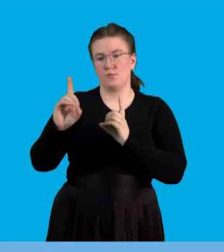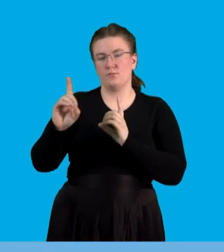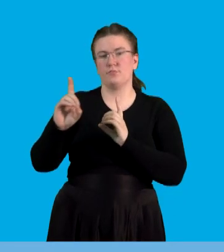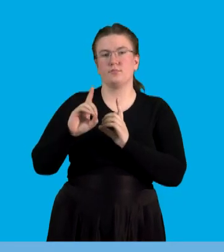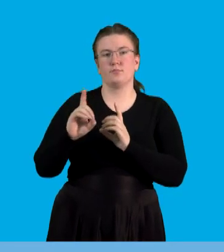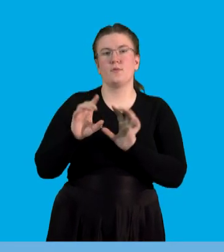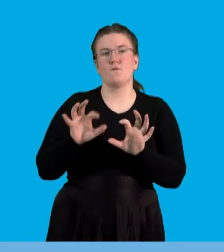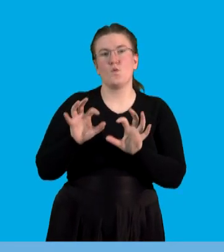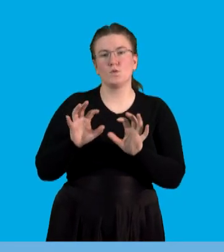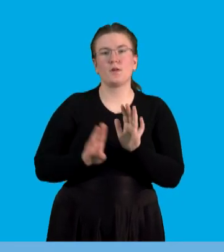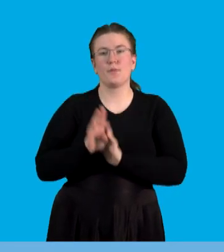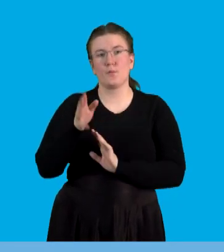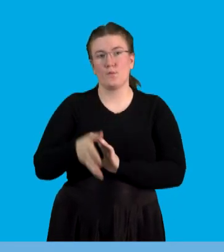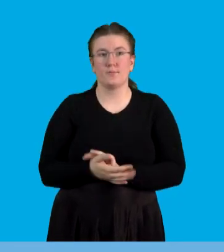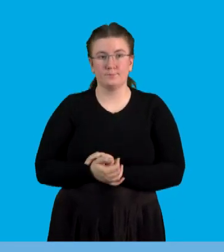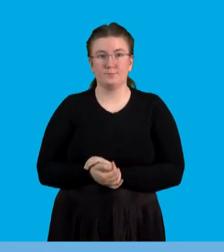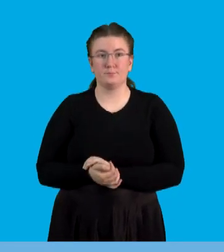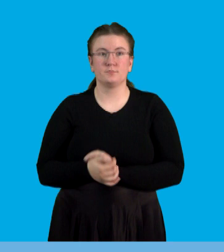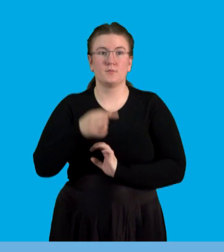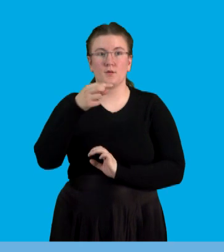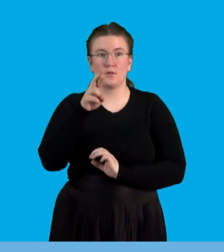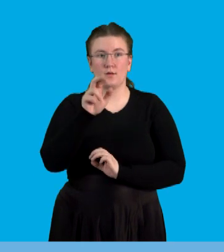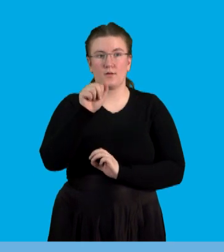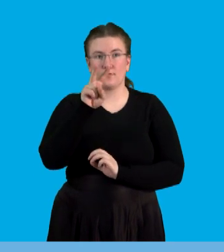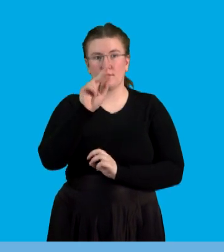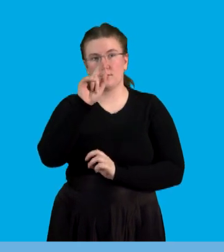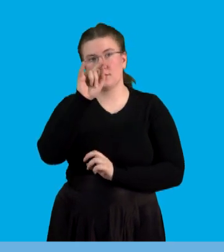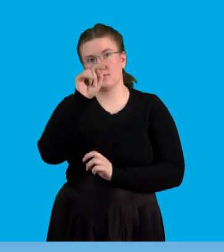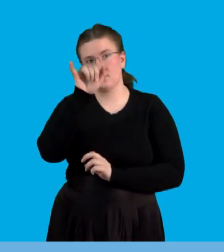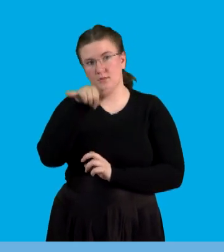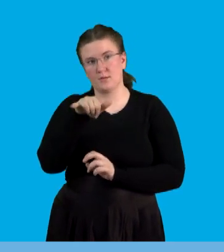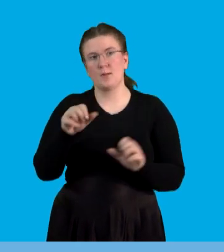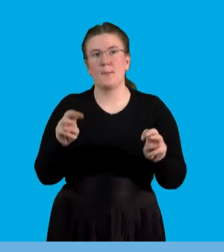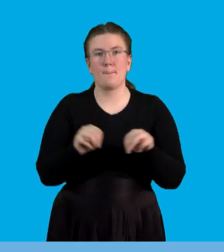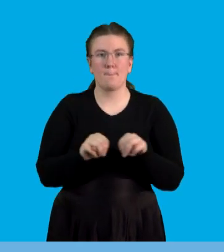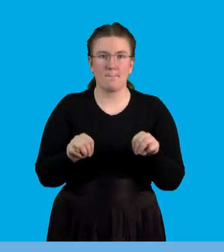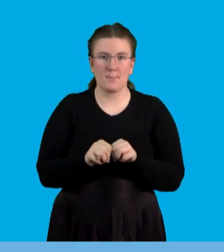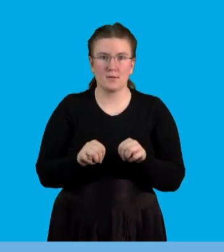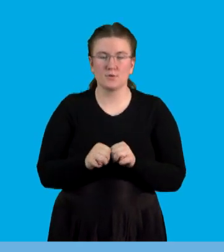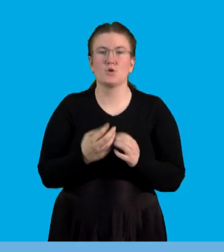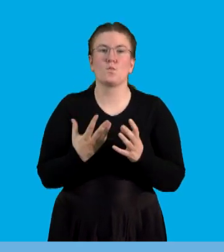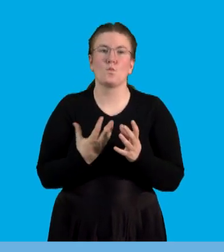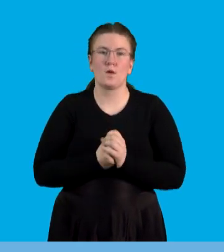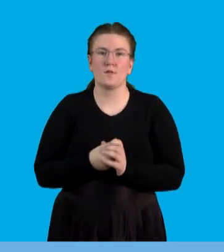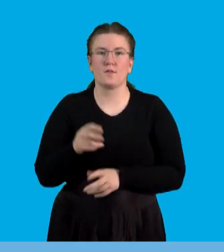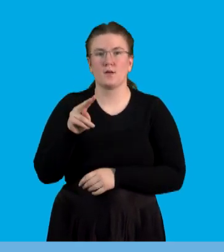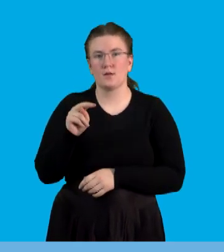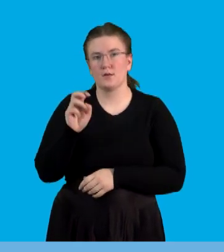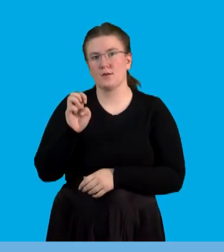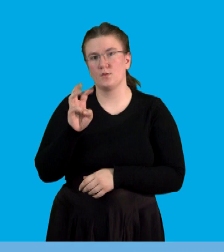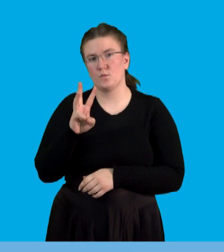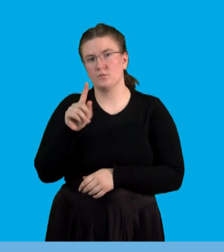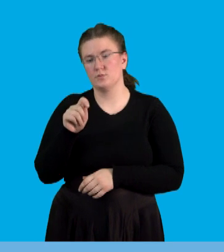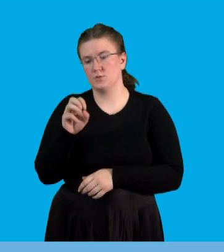gravitational force is measured in Newton. Remember, force. Force is measured in Newton and with a capital